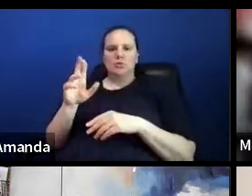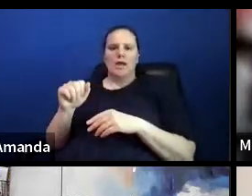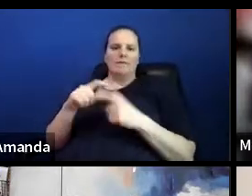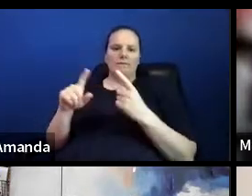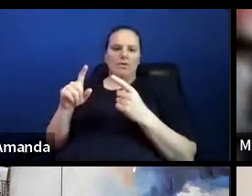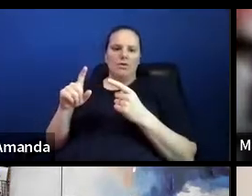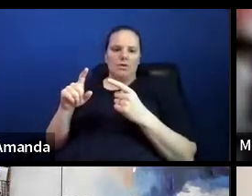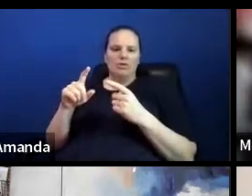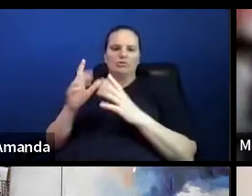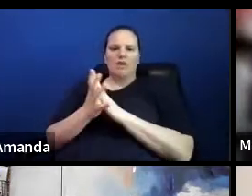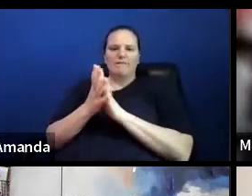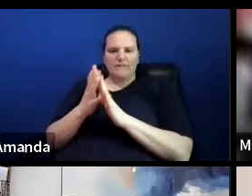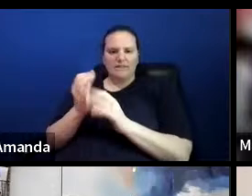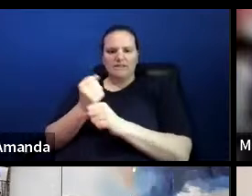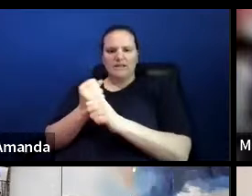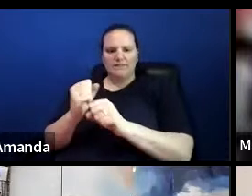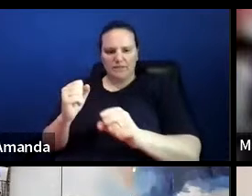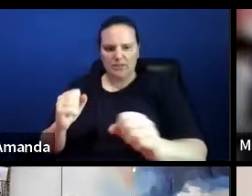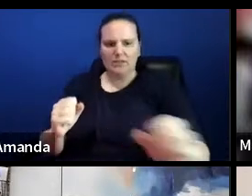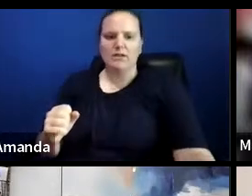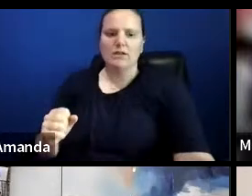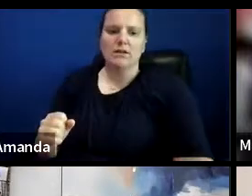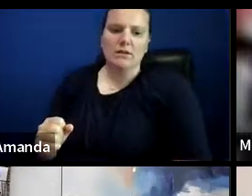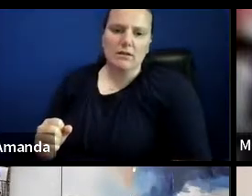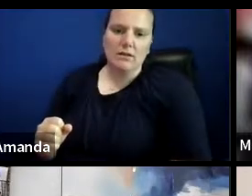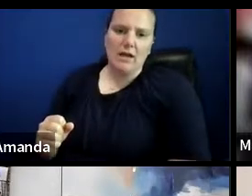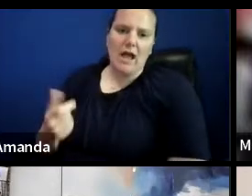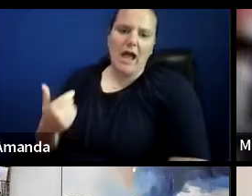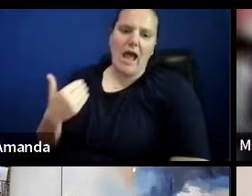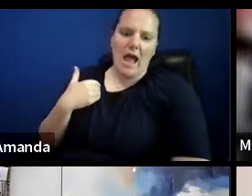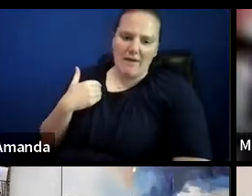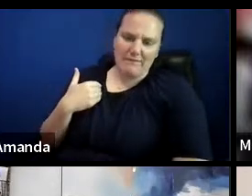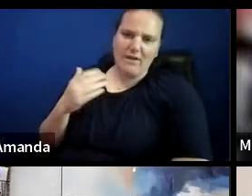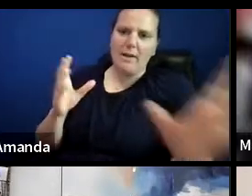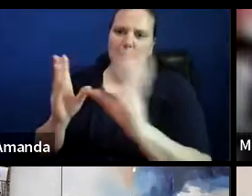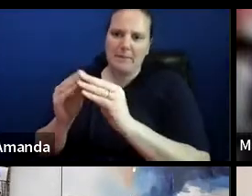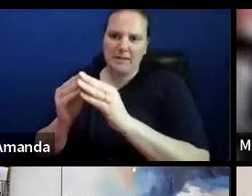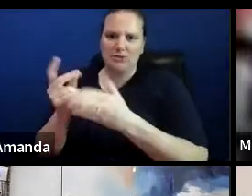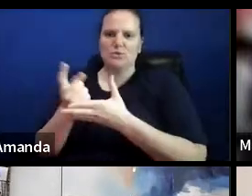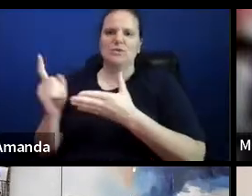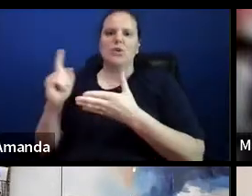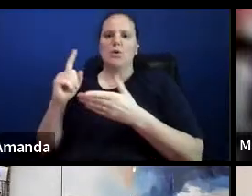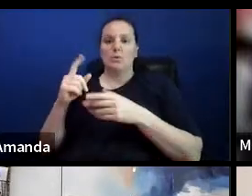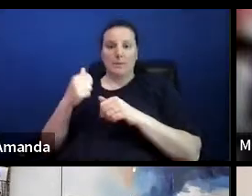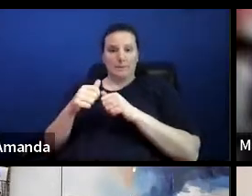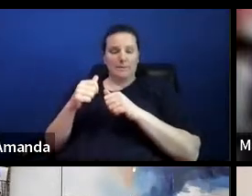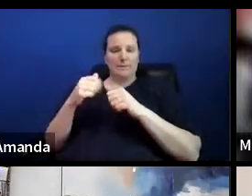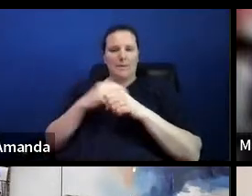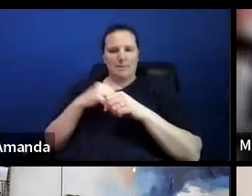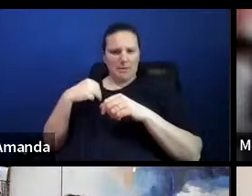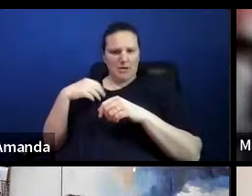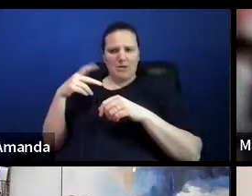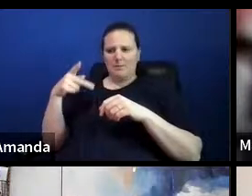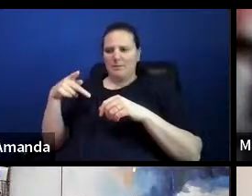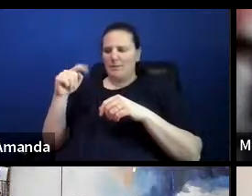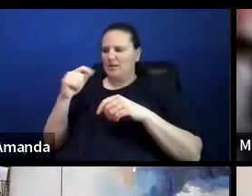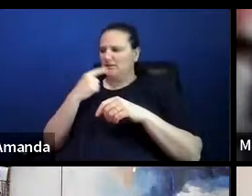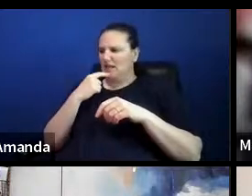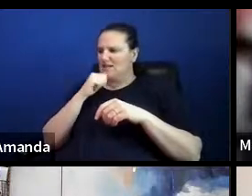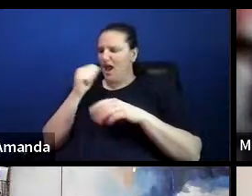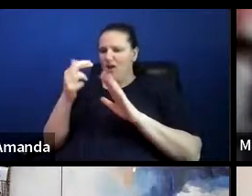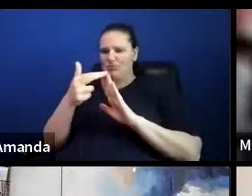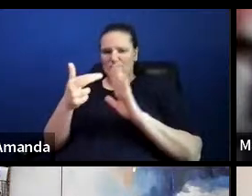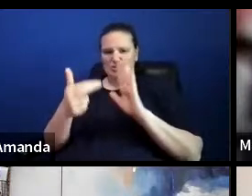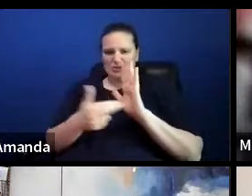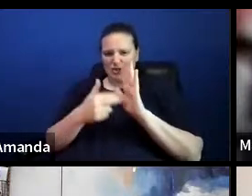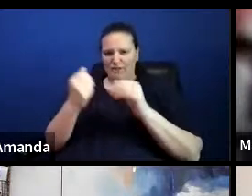safety, council meeting a couple weeks ago, and the number that PBOT cited of unregistered vehicles were